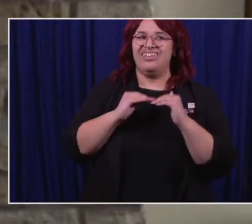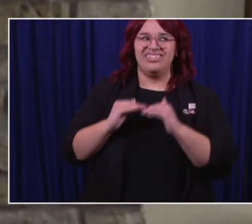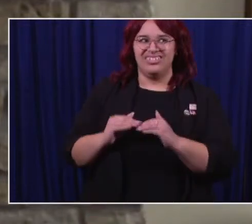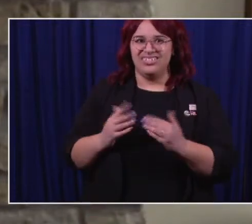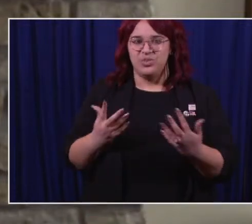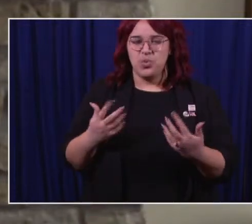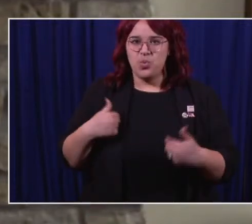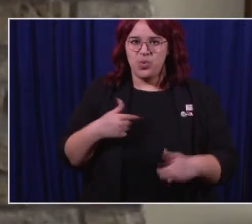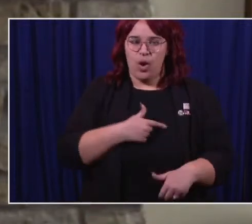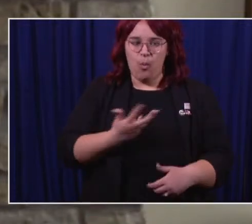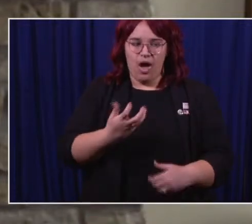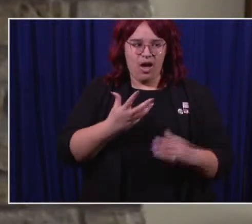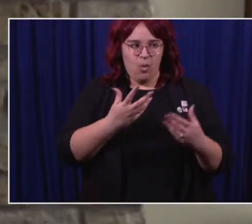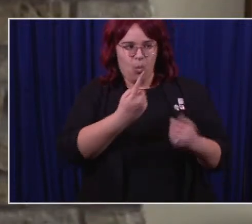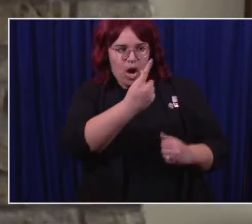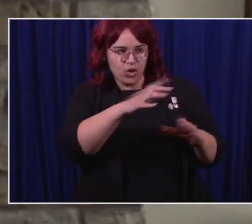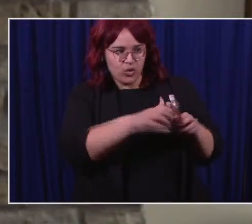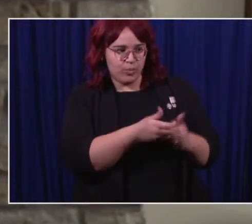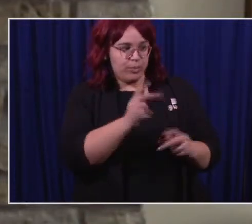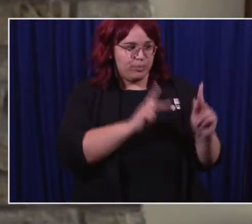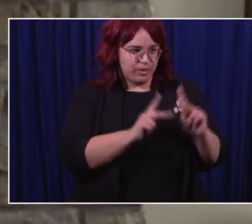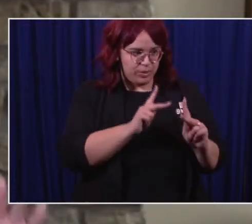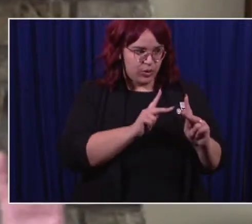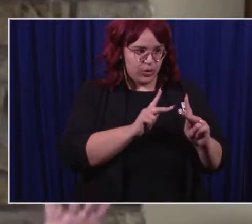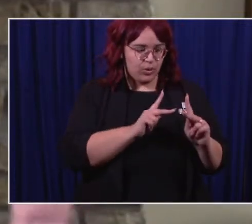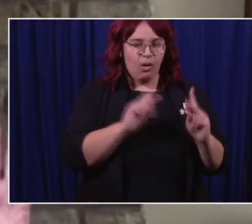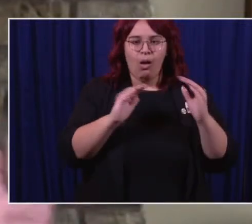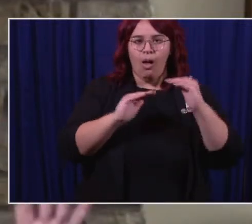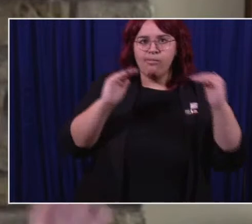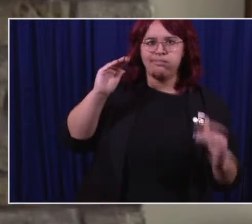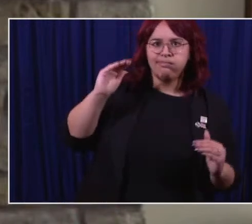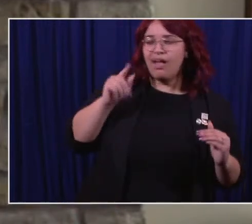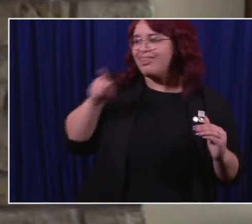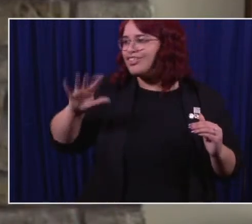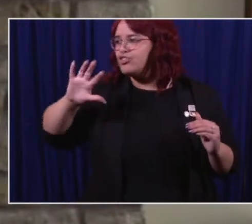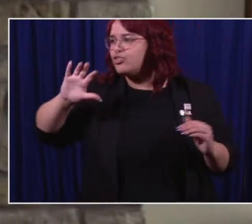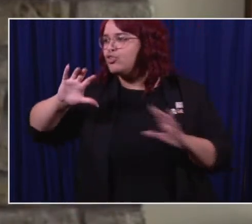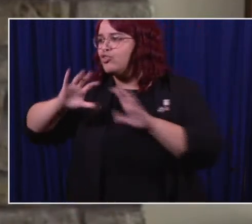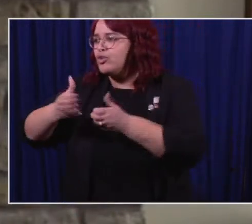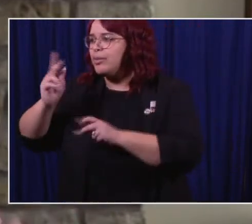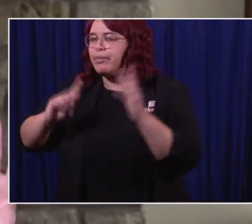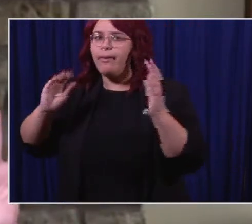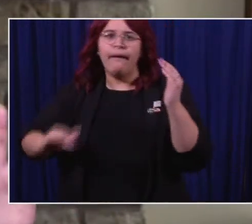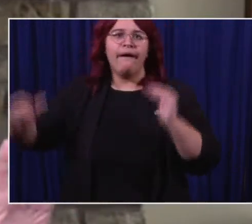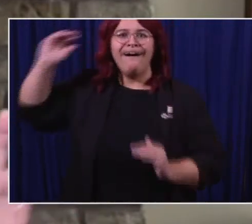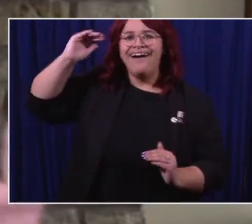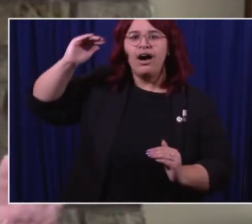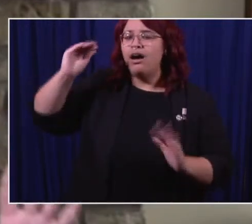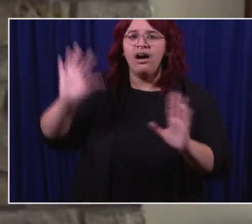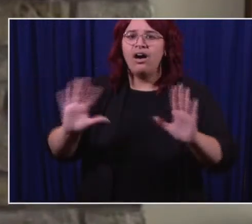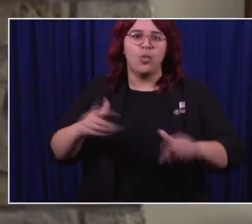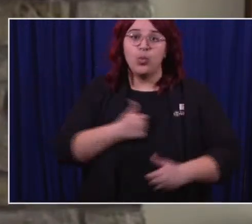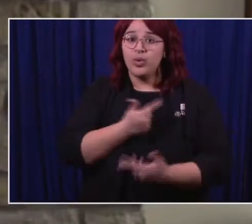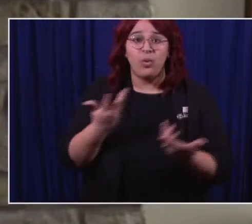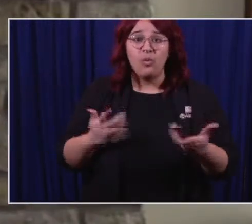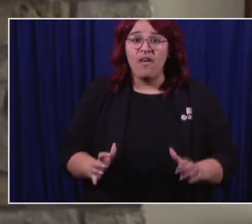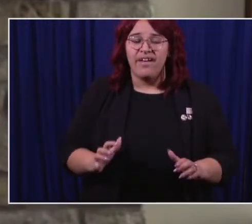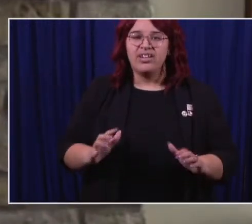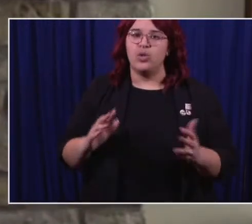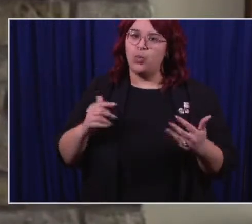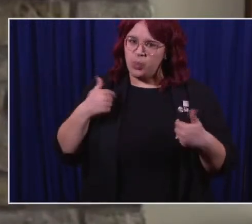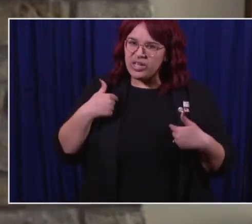just nothing more to it. But it is a fact our data is not good. When you've got that big a hole, we've got data that's